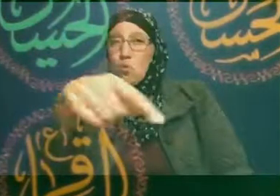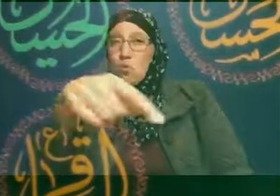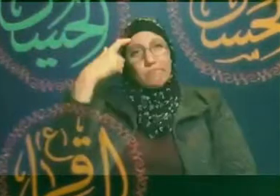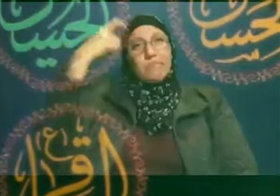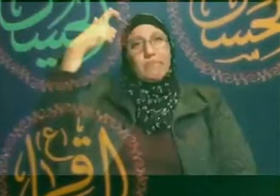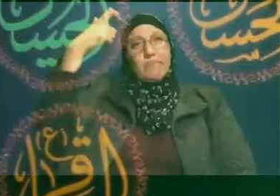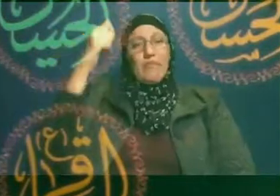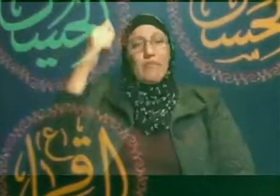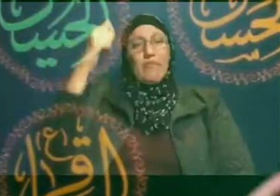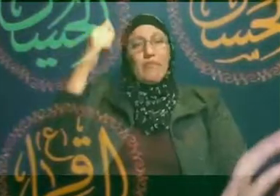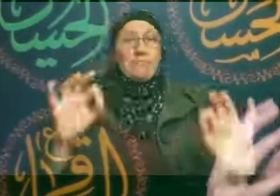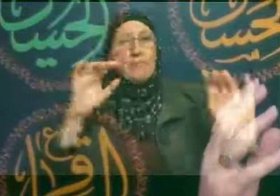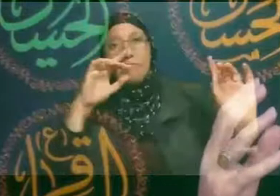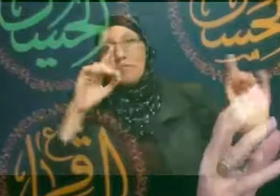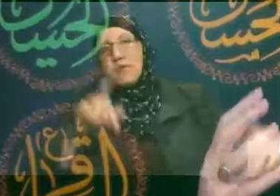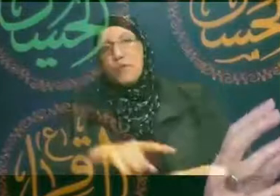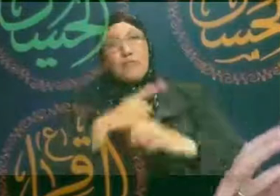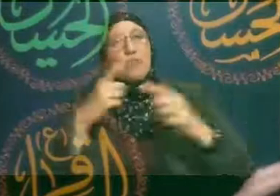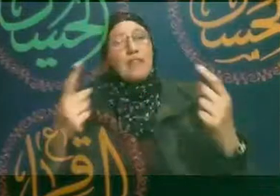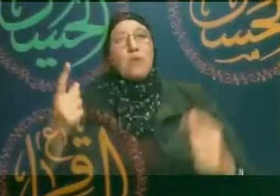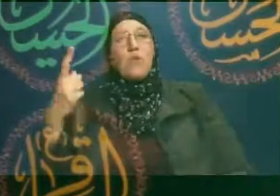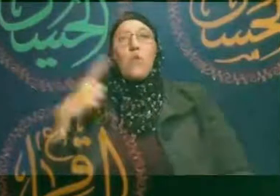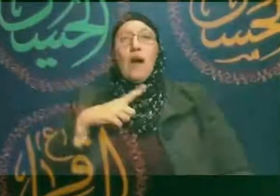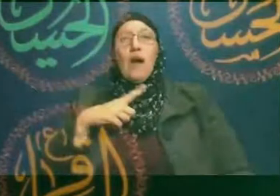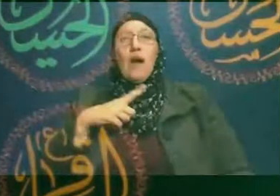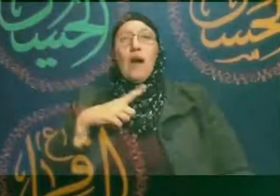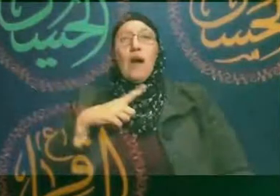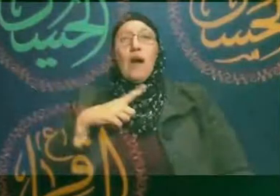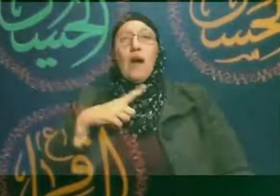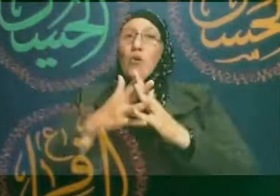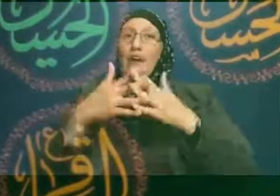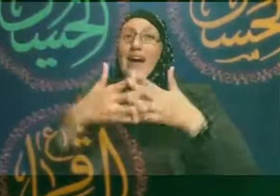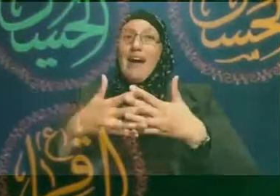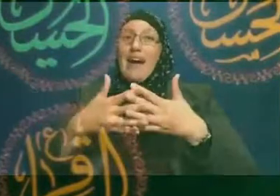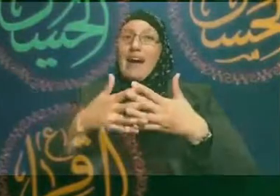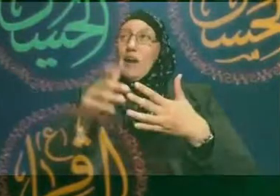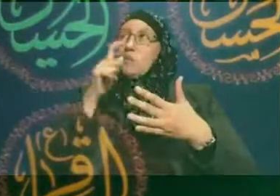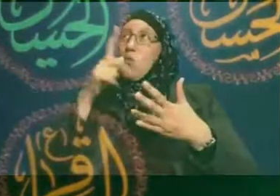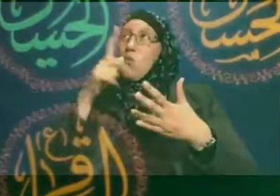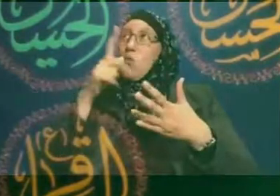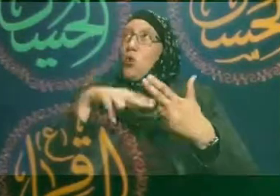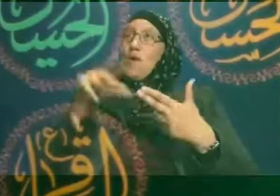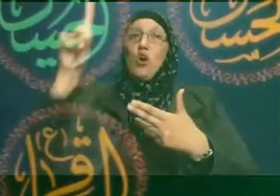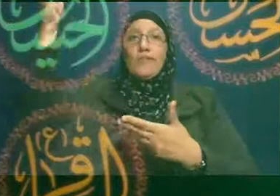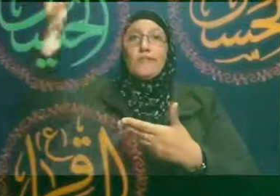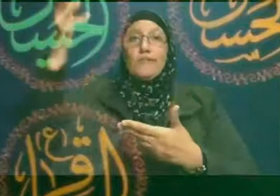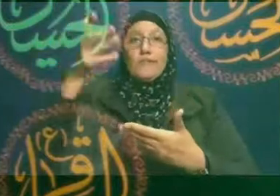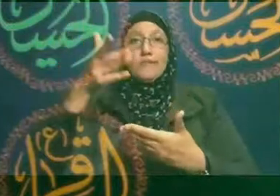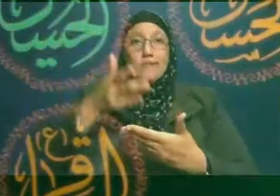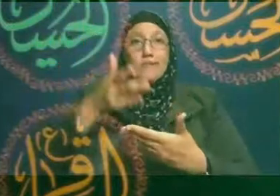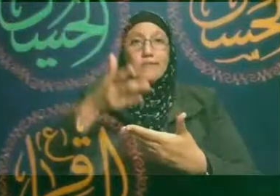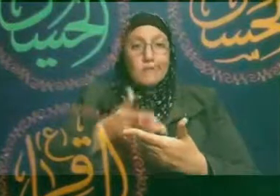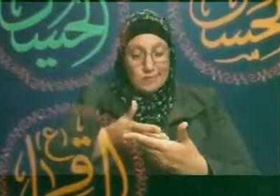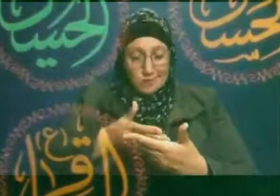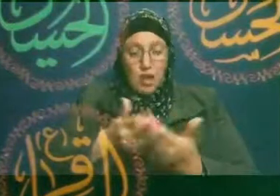why we say that Quran is the word of God descended to us. The Dua of Ahlul Bayt supplication